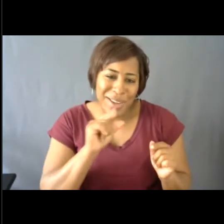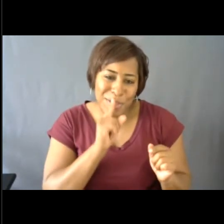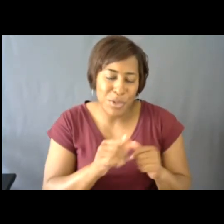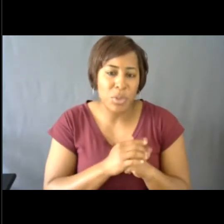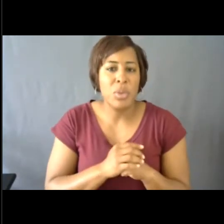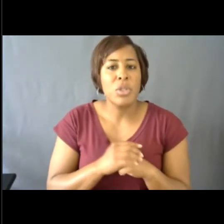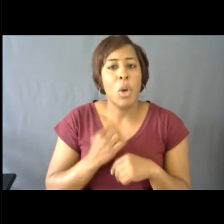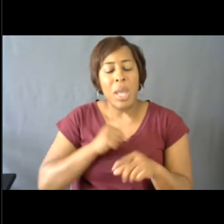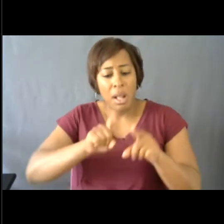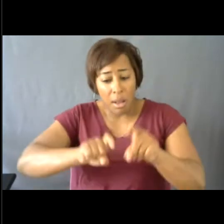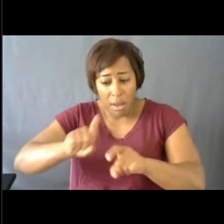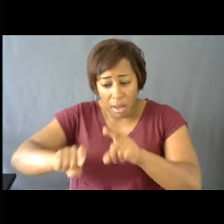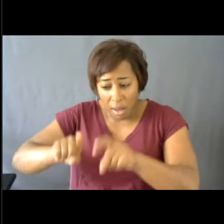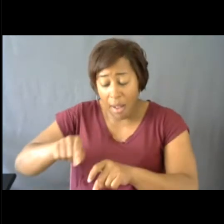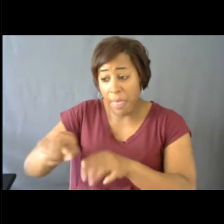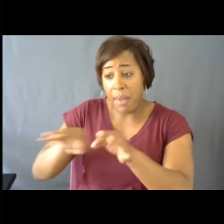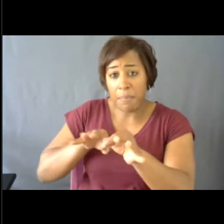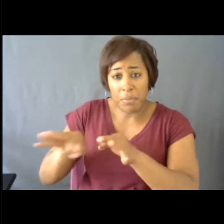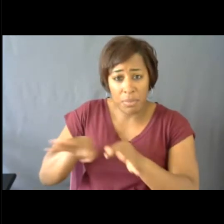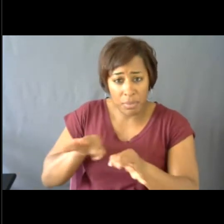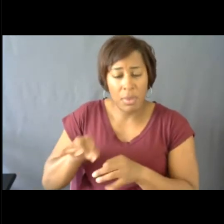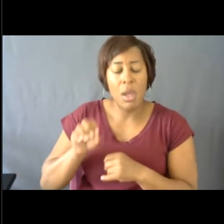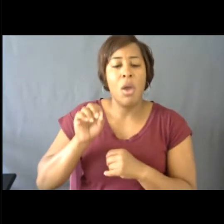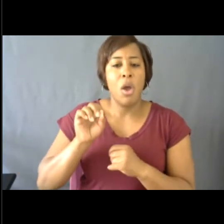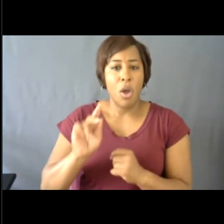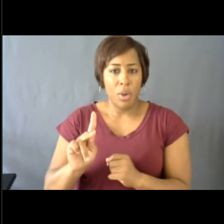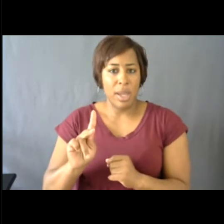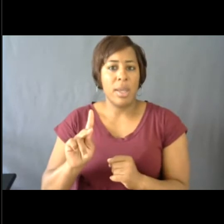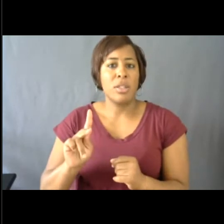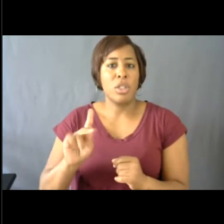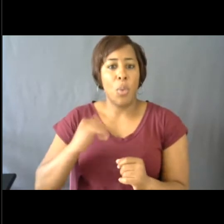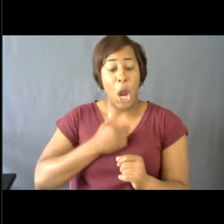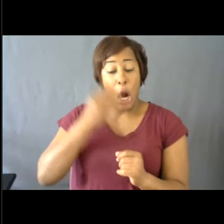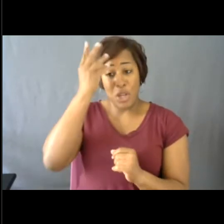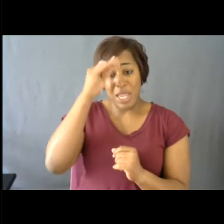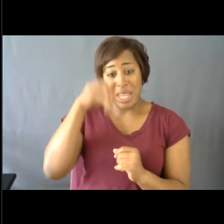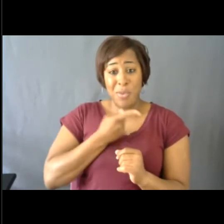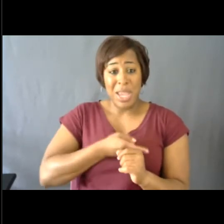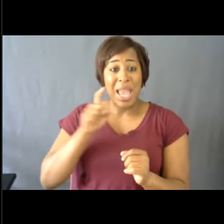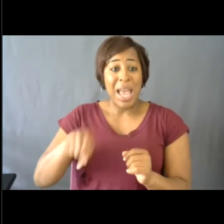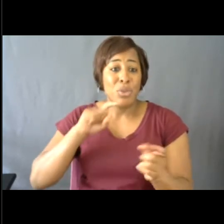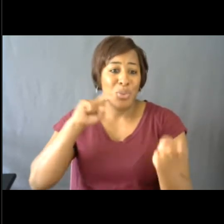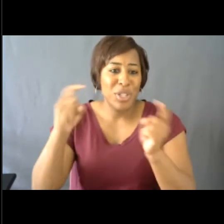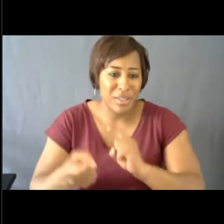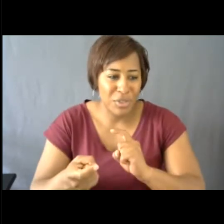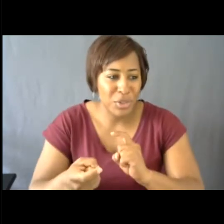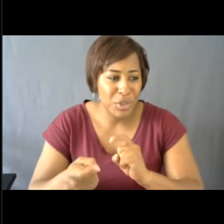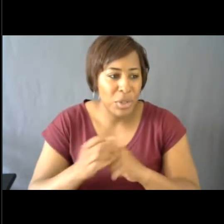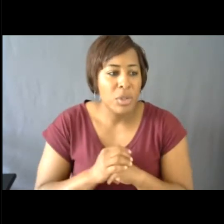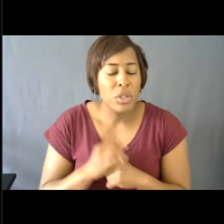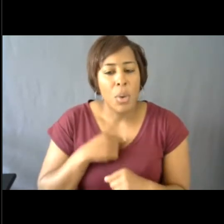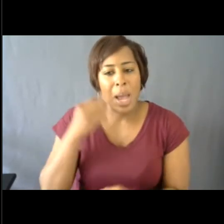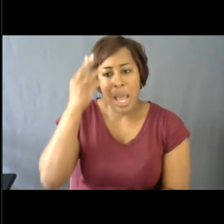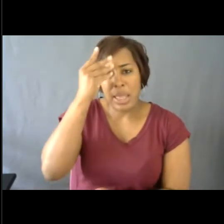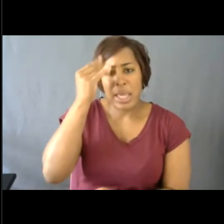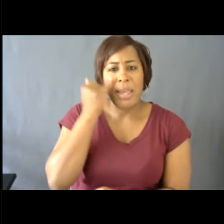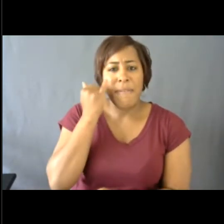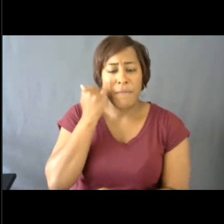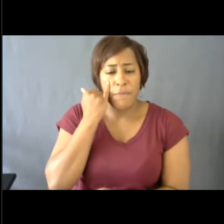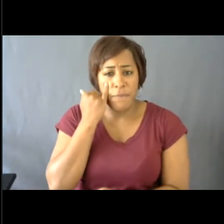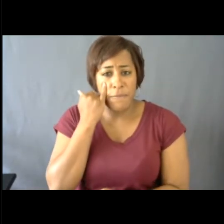were doing, and we kind of had to reconceptualize the way that we were thinking and be thinking in the future. So I think asking them through